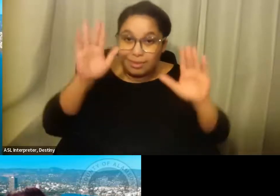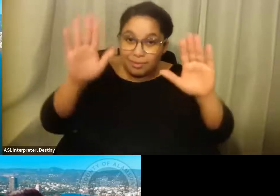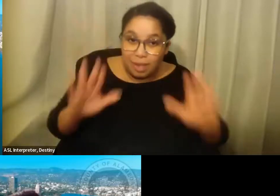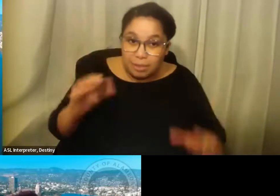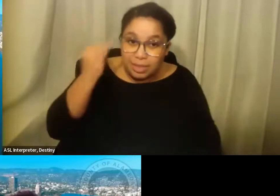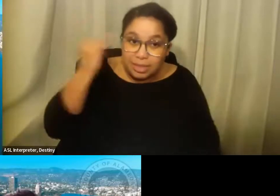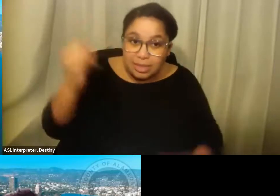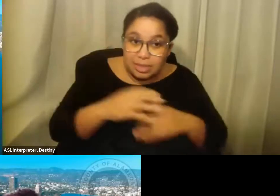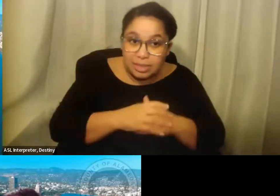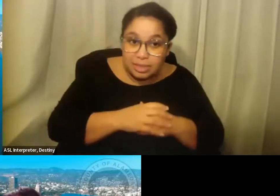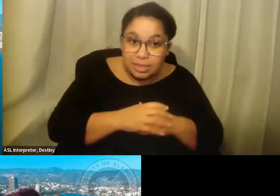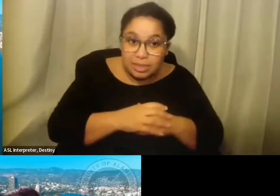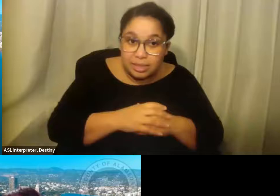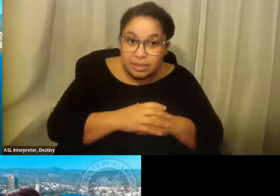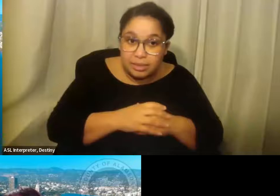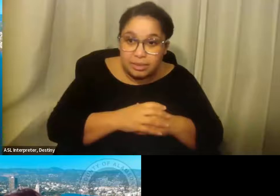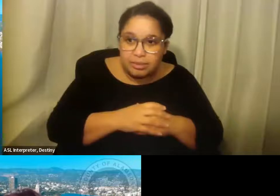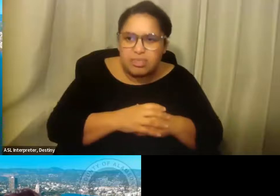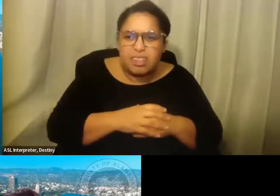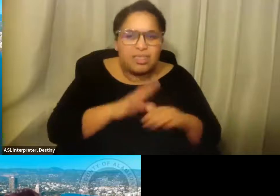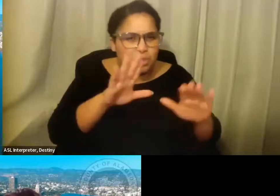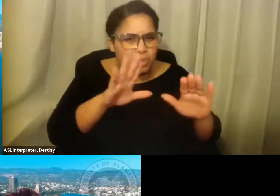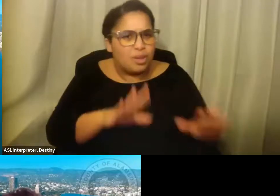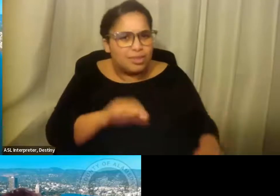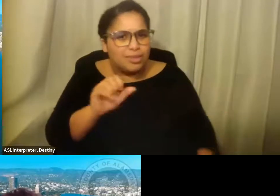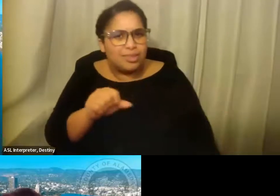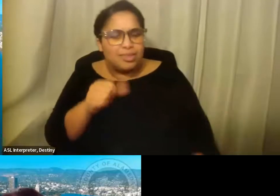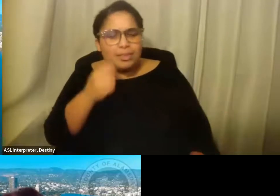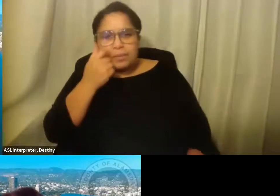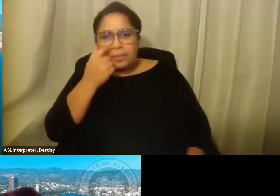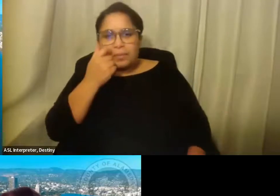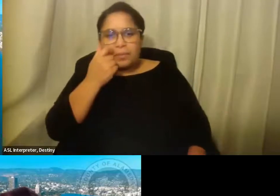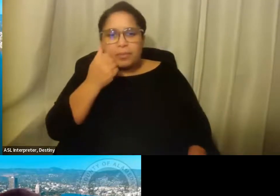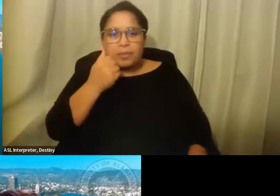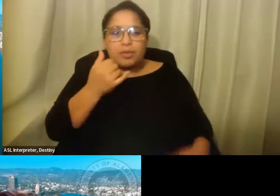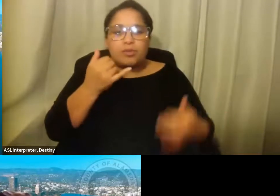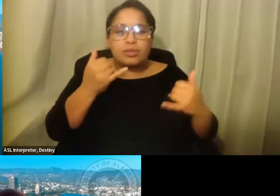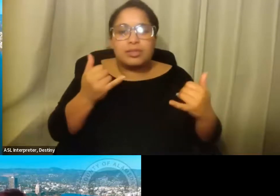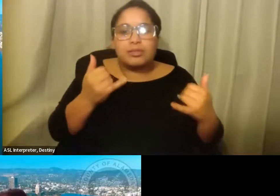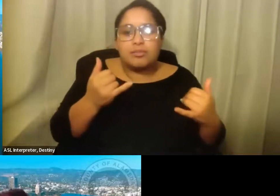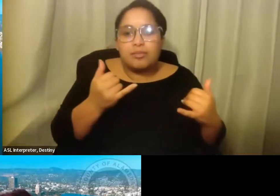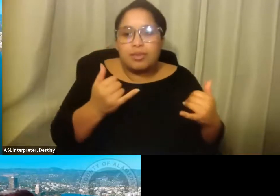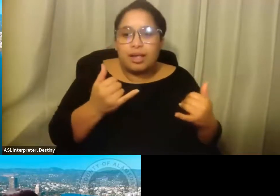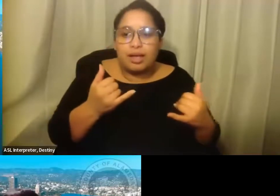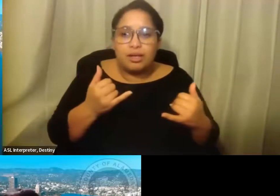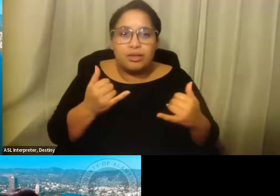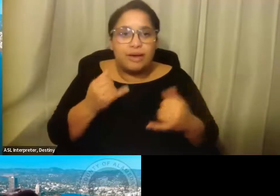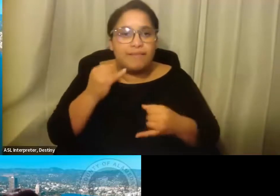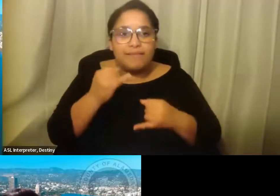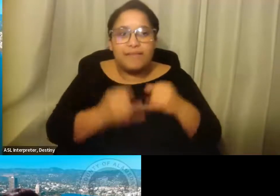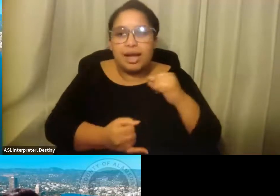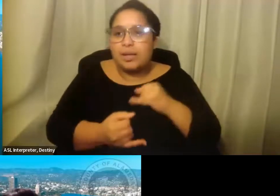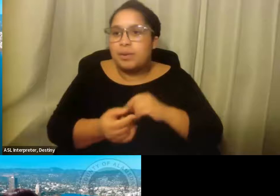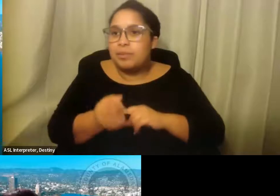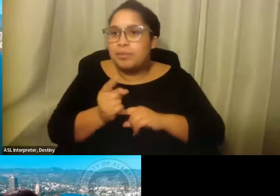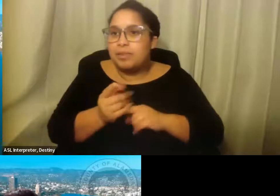Yeah, that's wonderful. Okay, we are coming down to our final minutes